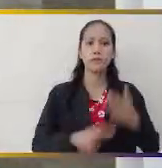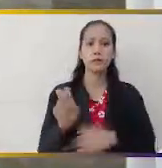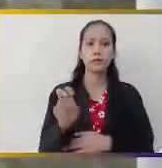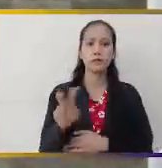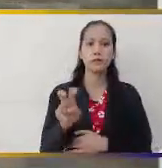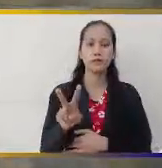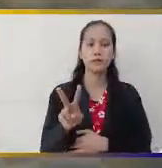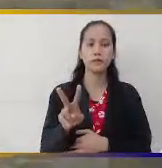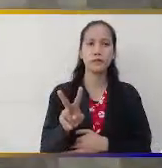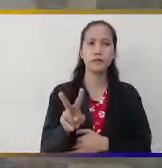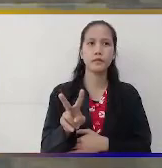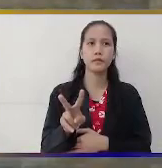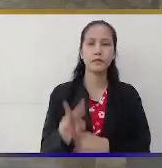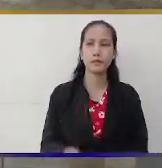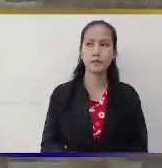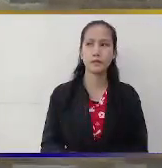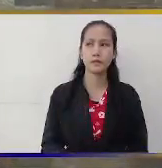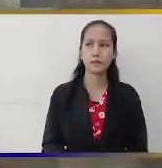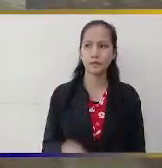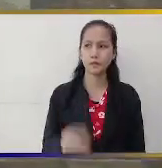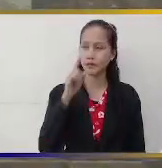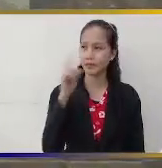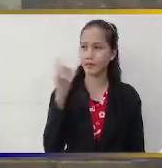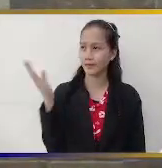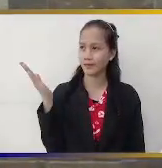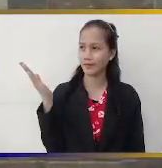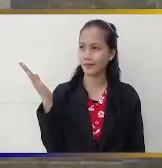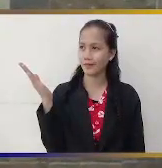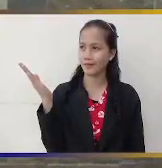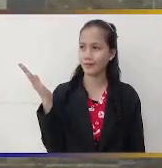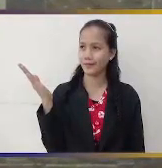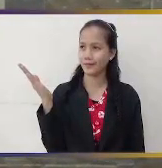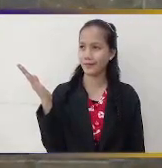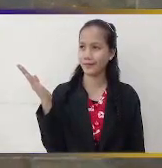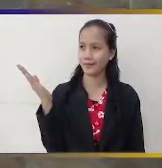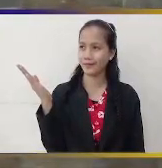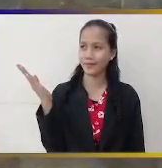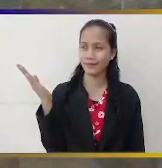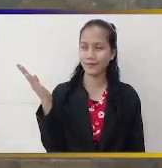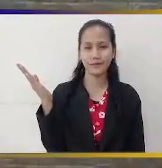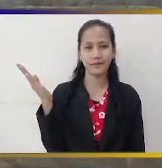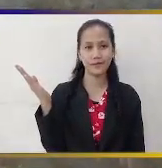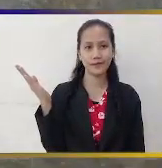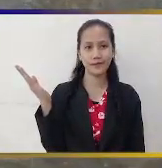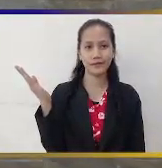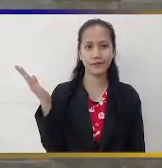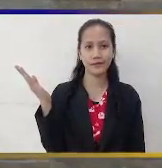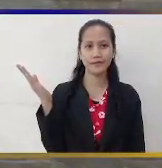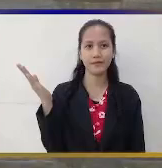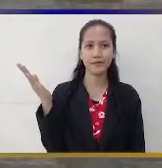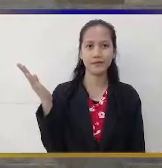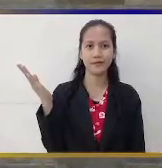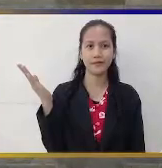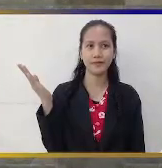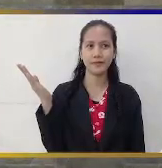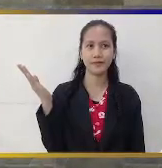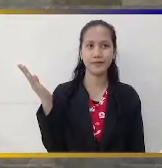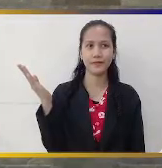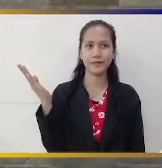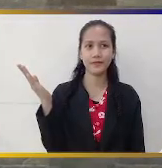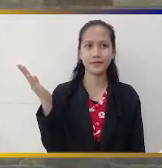of chapter 9, for the administration of this service not only supplieth the want of the saints, but is abundant also by many thanksgiving unto